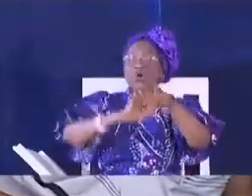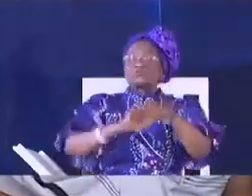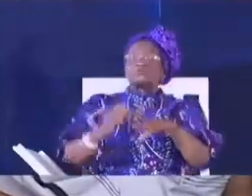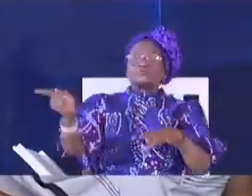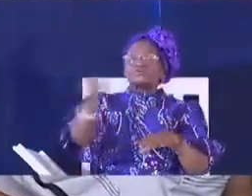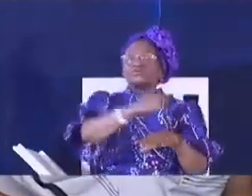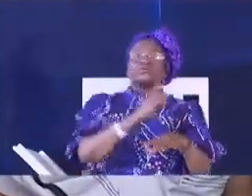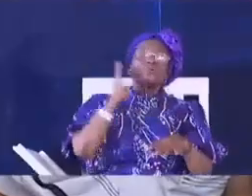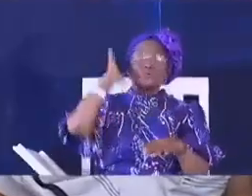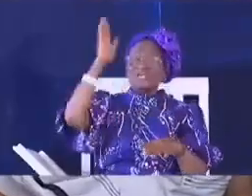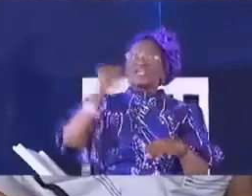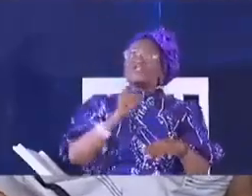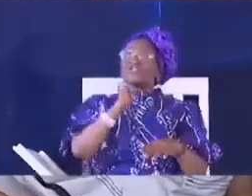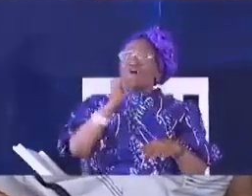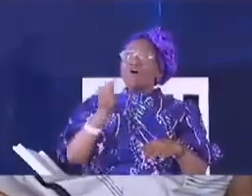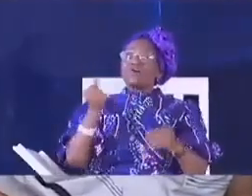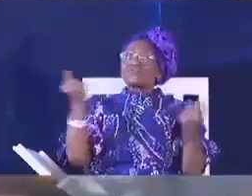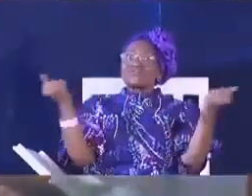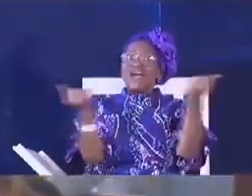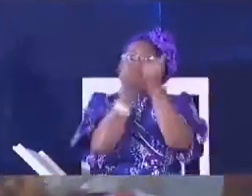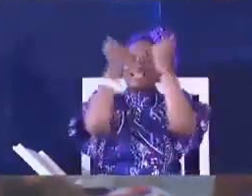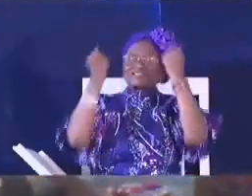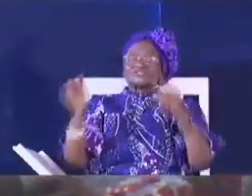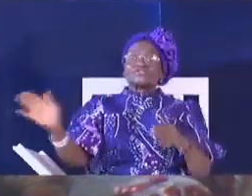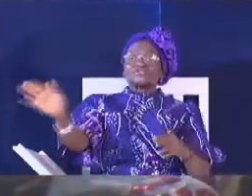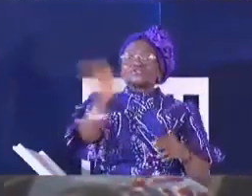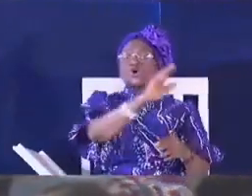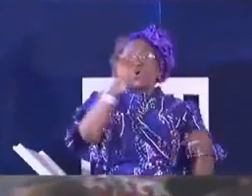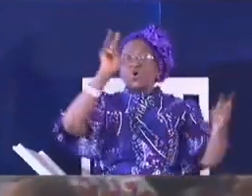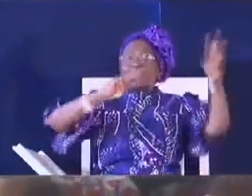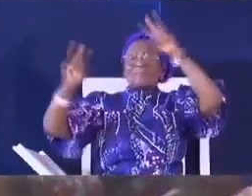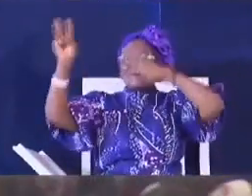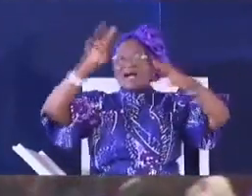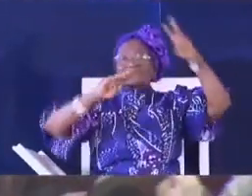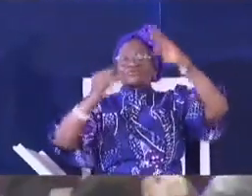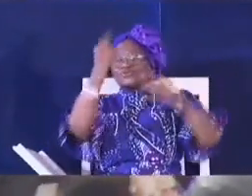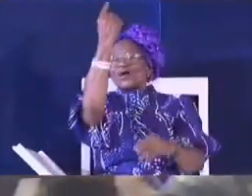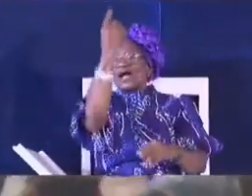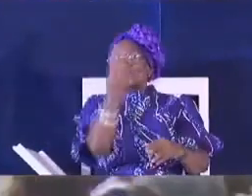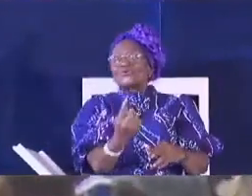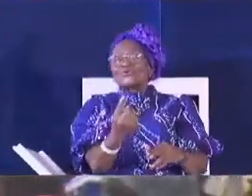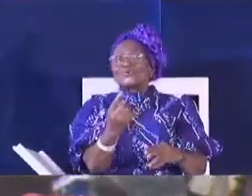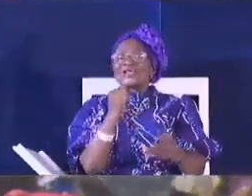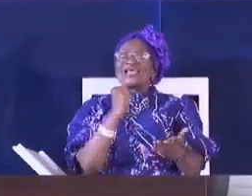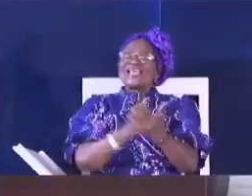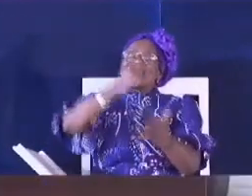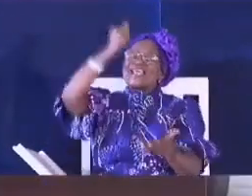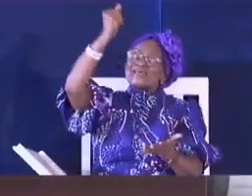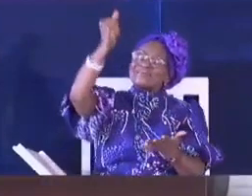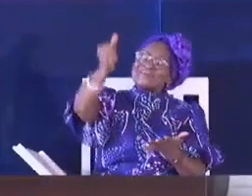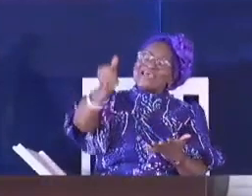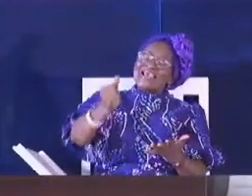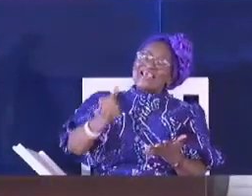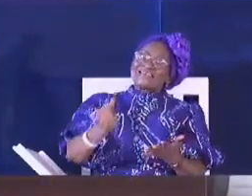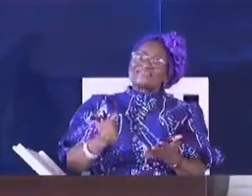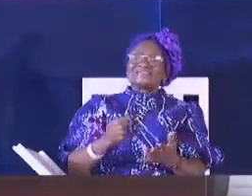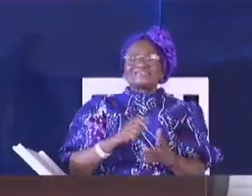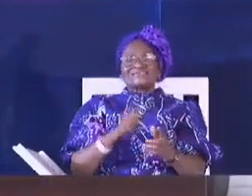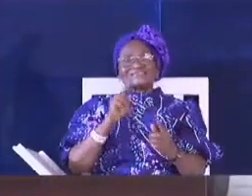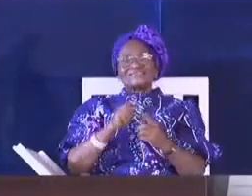Yeah. And then he told